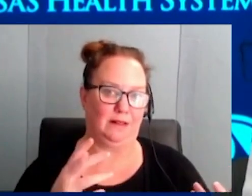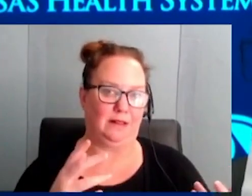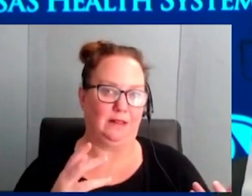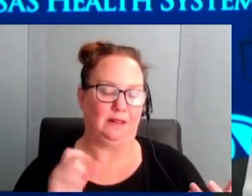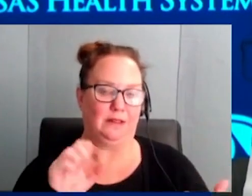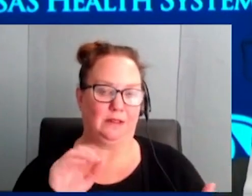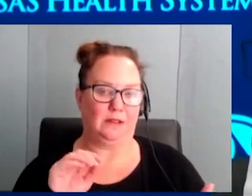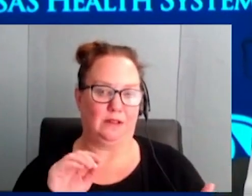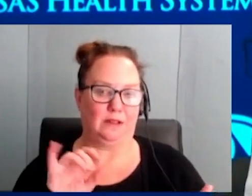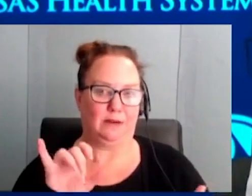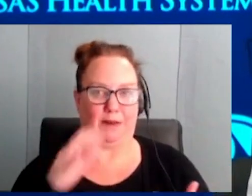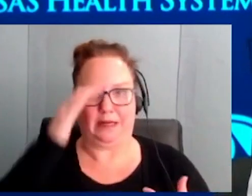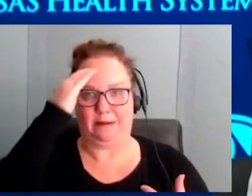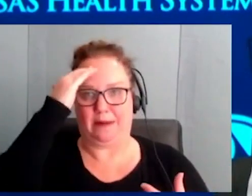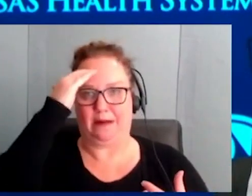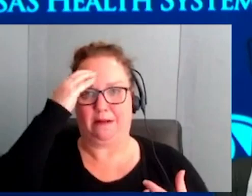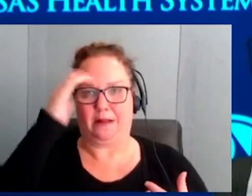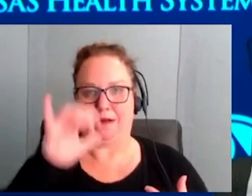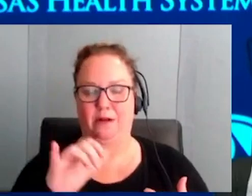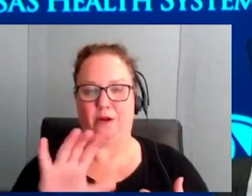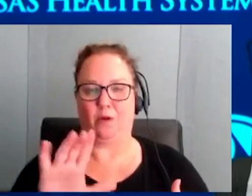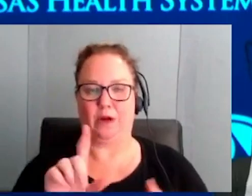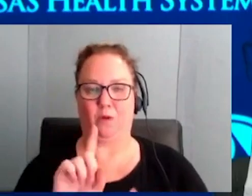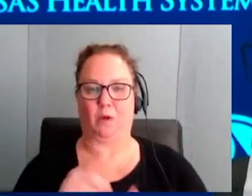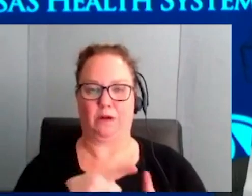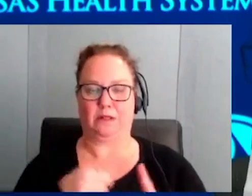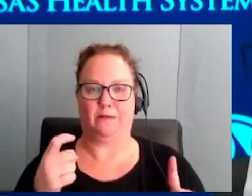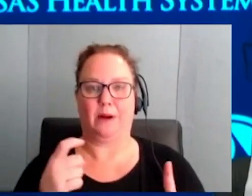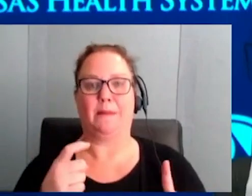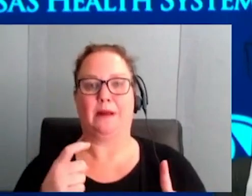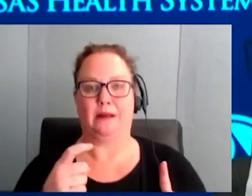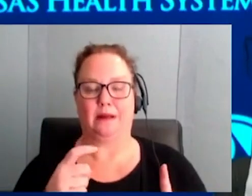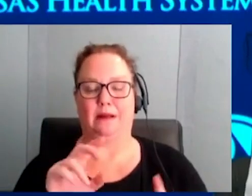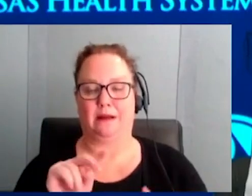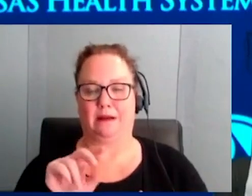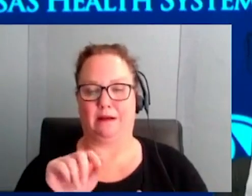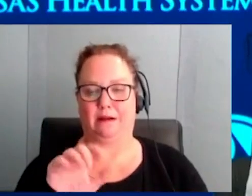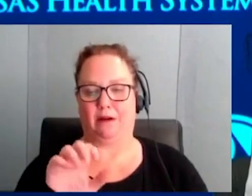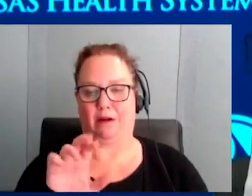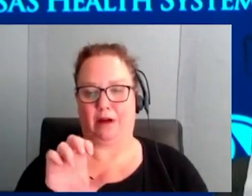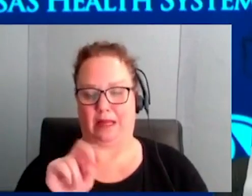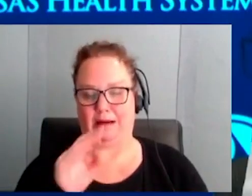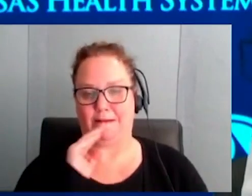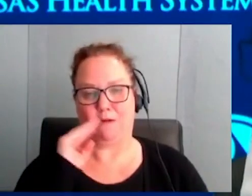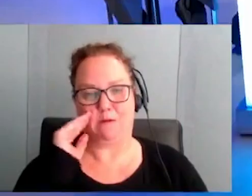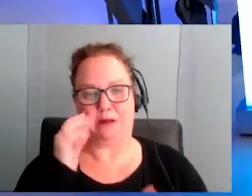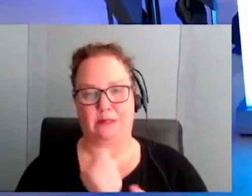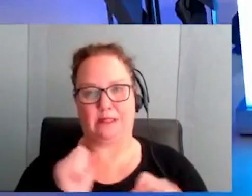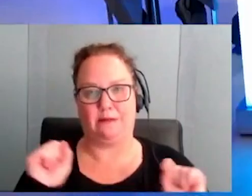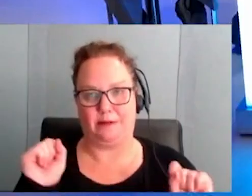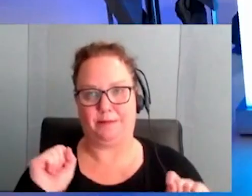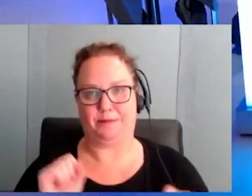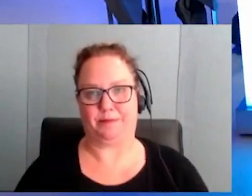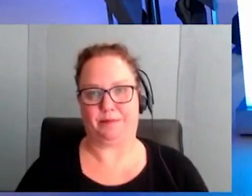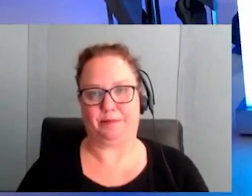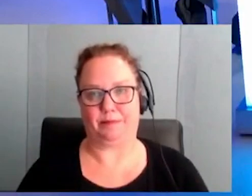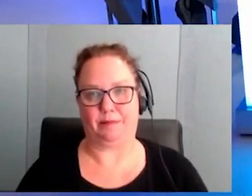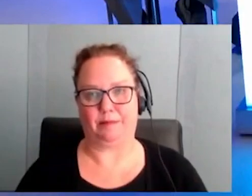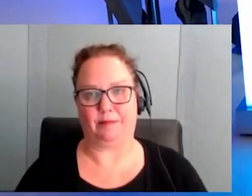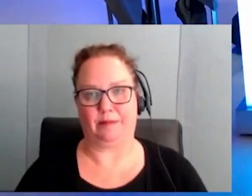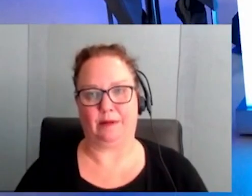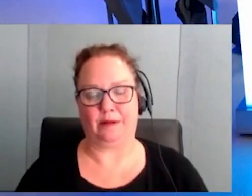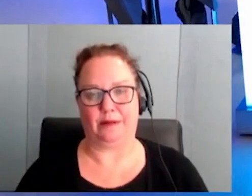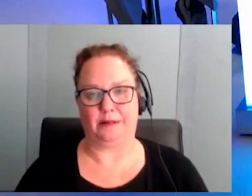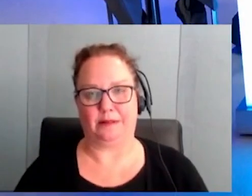being mindful of it, knowing your sources, and having a Narcan at home could be life-saving. this is really good information because it's very scary. Our